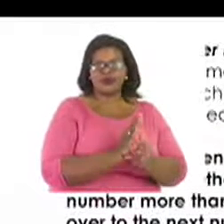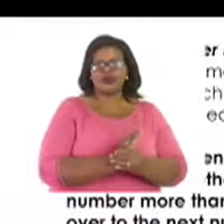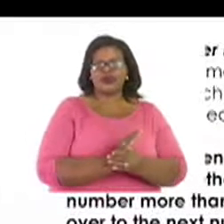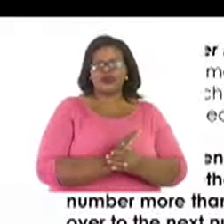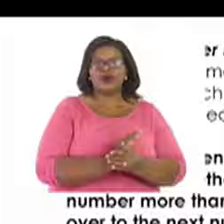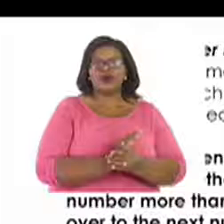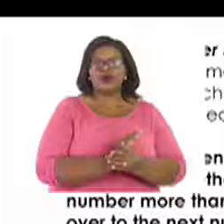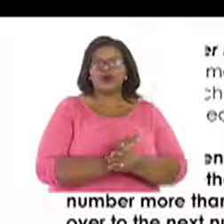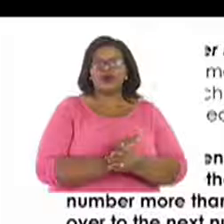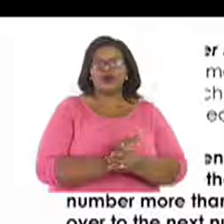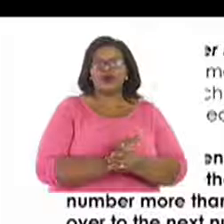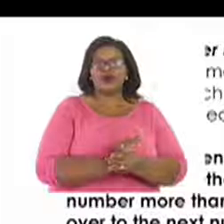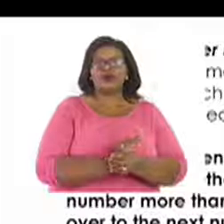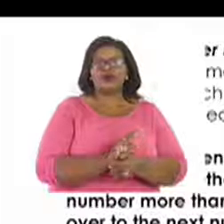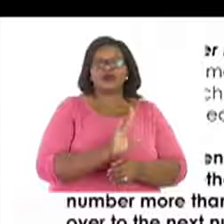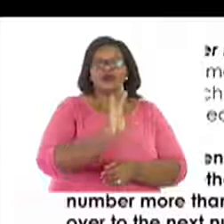hundreds.